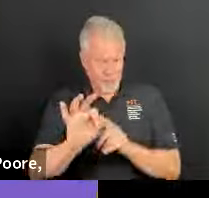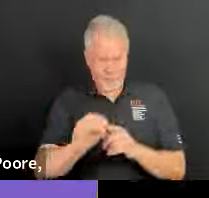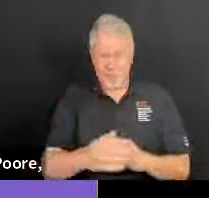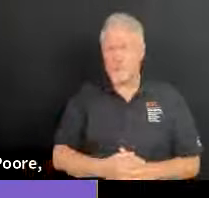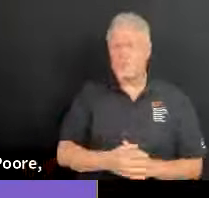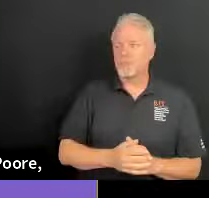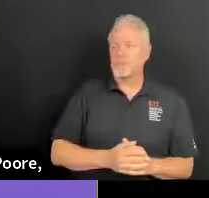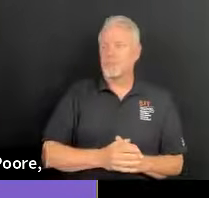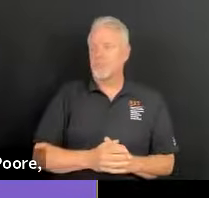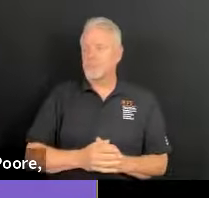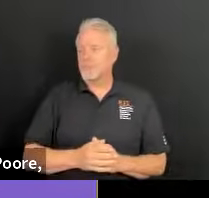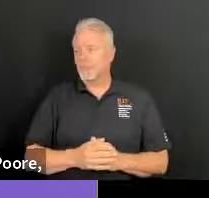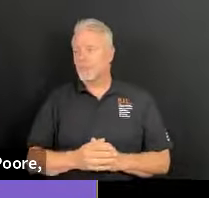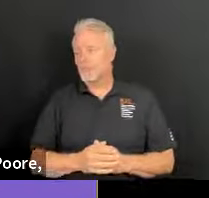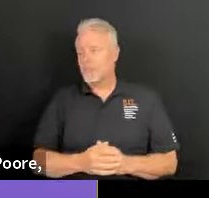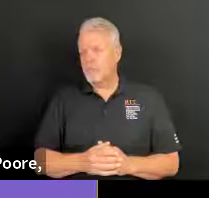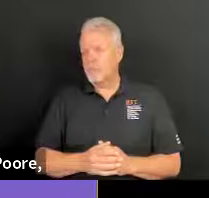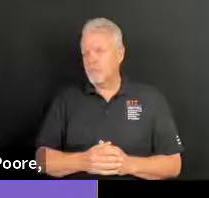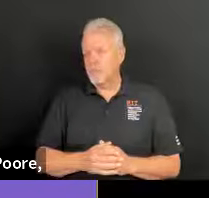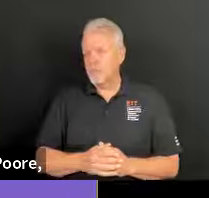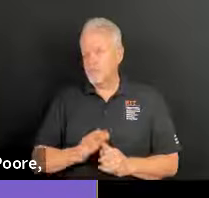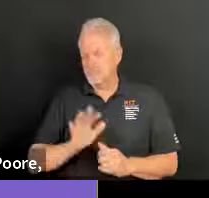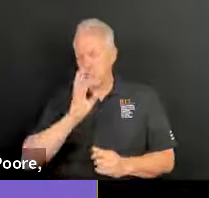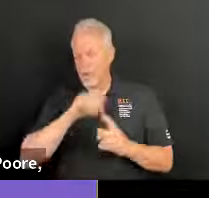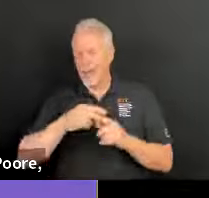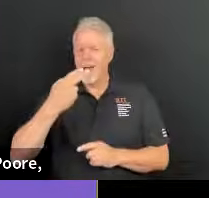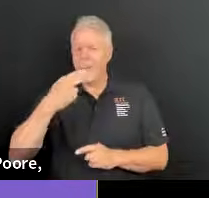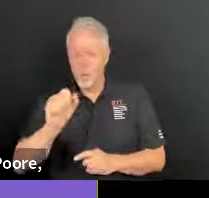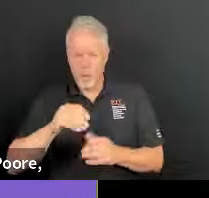2000s and into 2019.